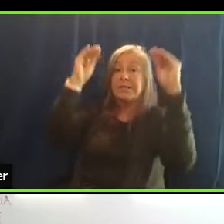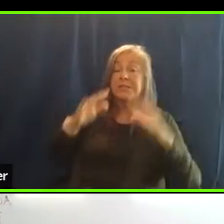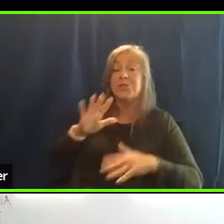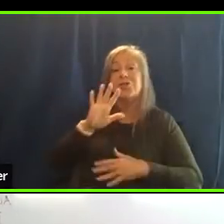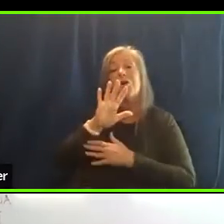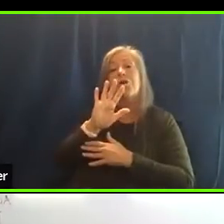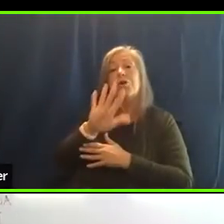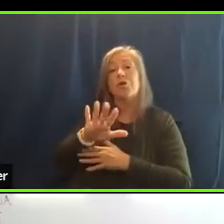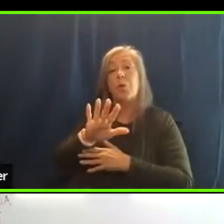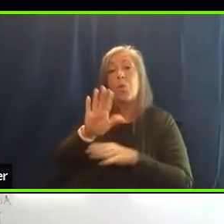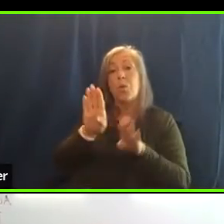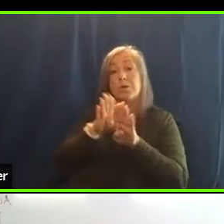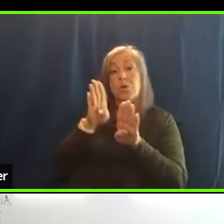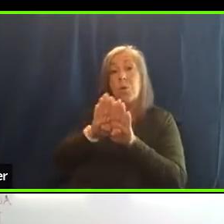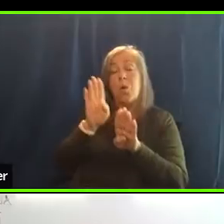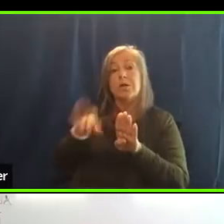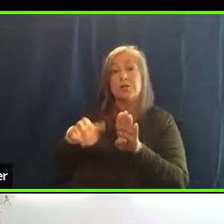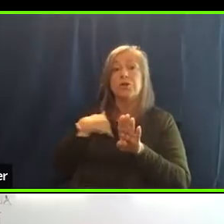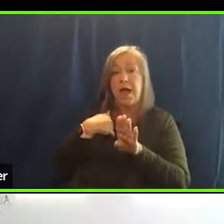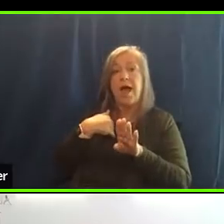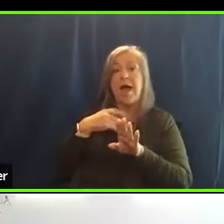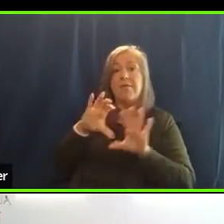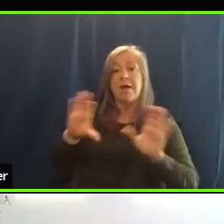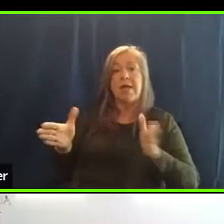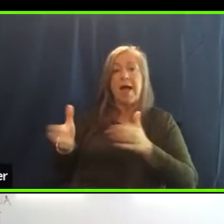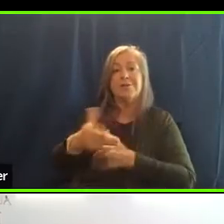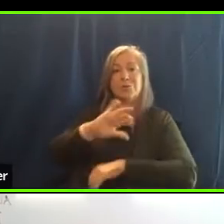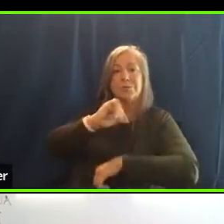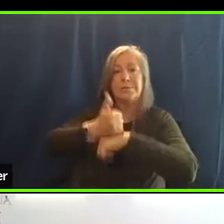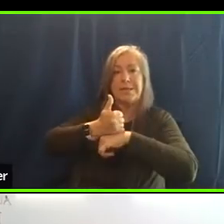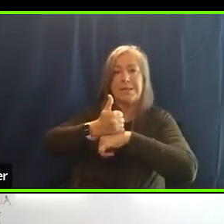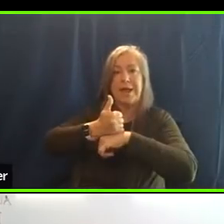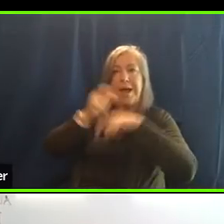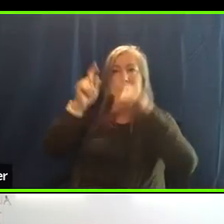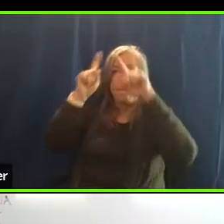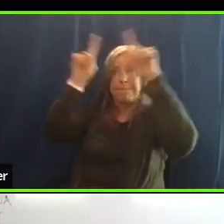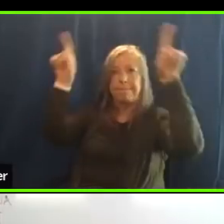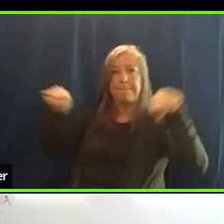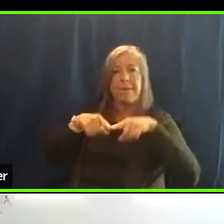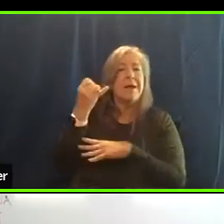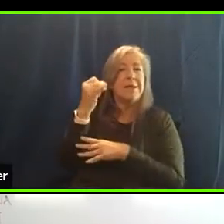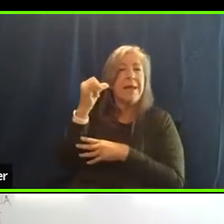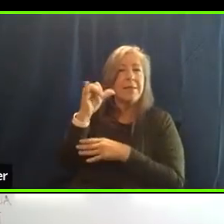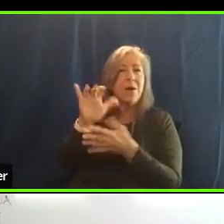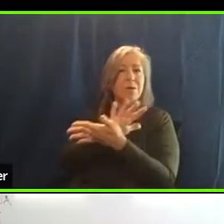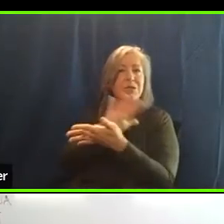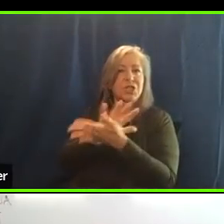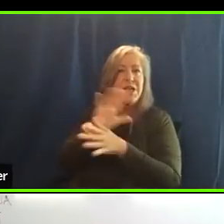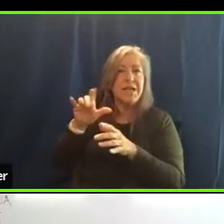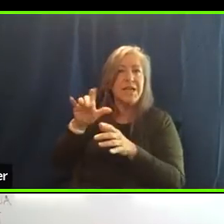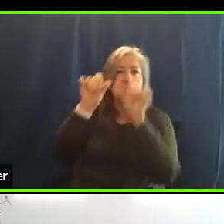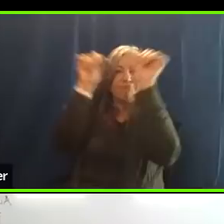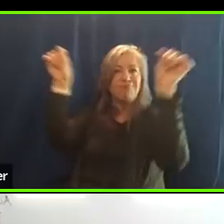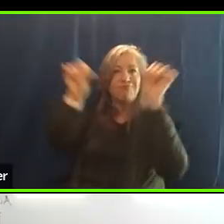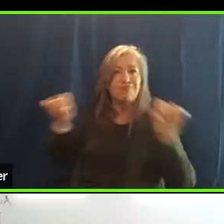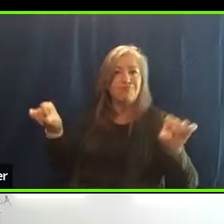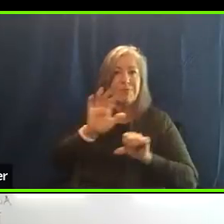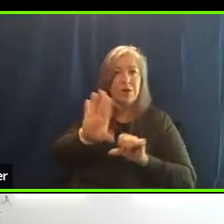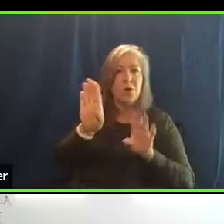yellow sheet that's taped to your door. And what we've asked you to do by September 4th is to basically give us some